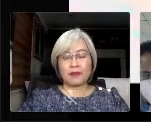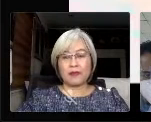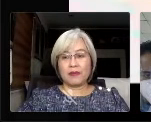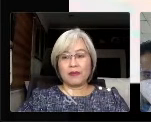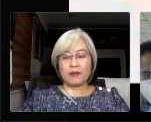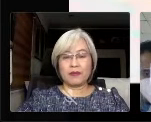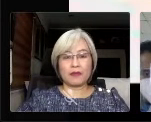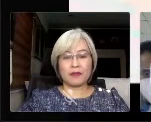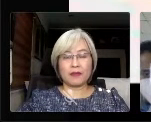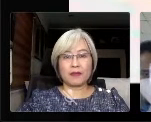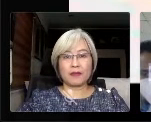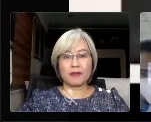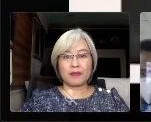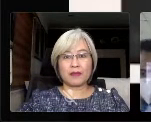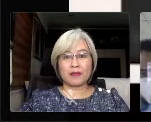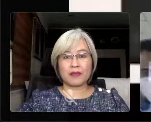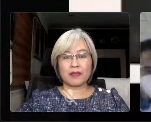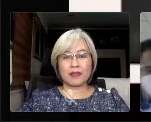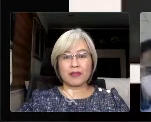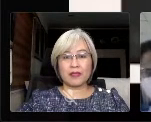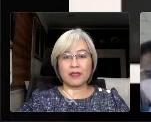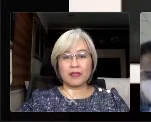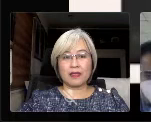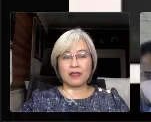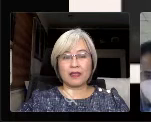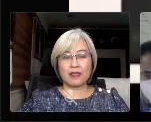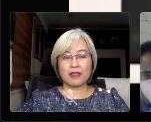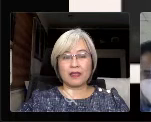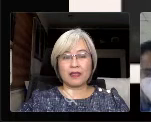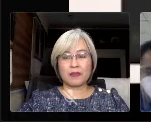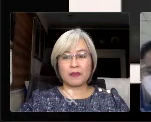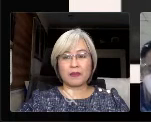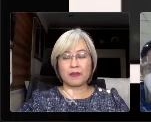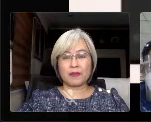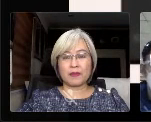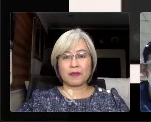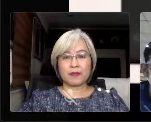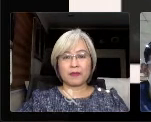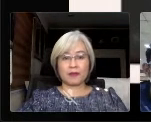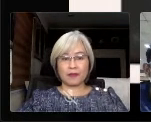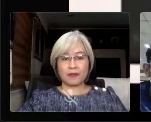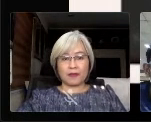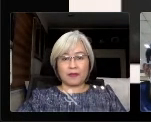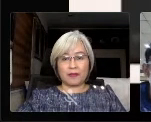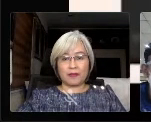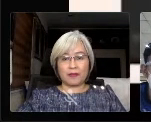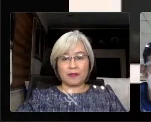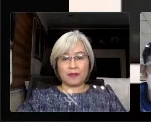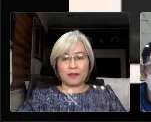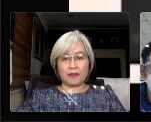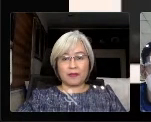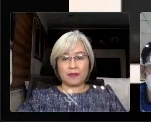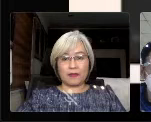the video feed. We have poll questions. Please check this area to answer them periodically. Questions